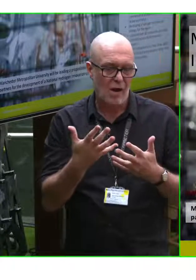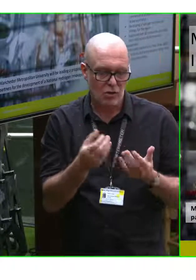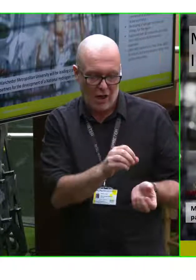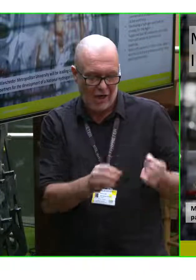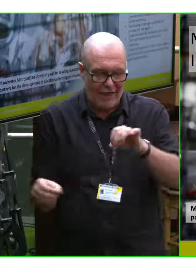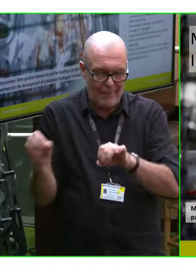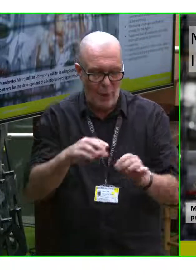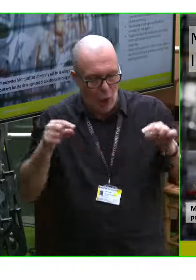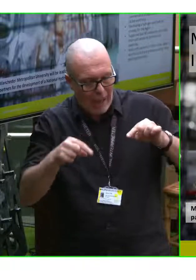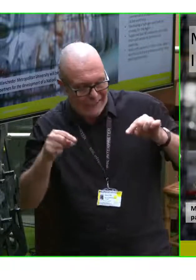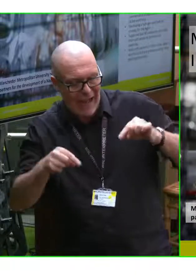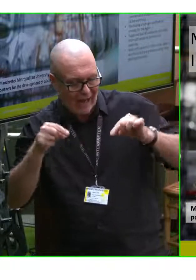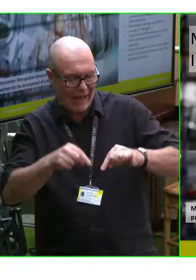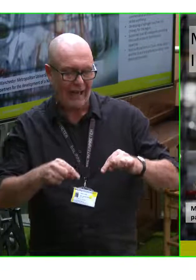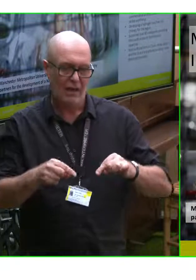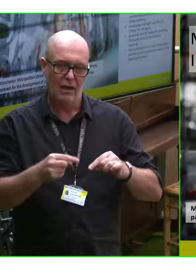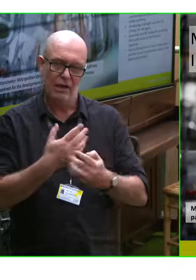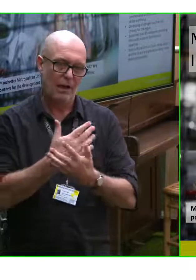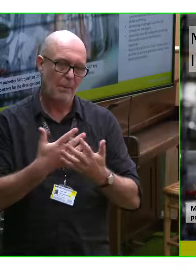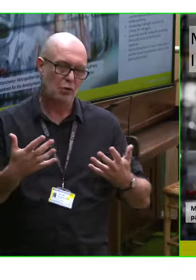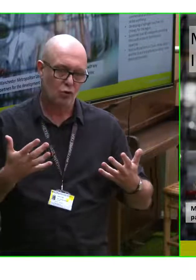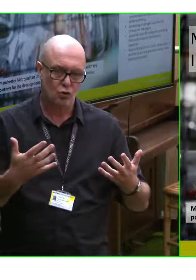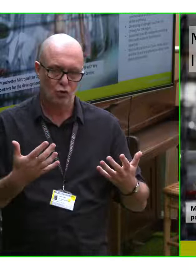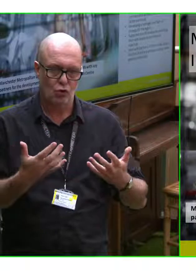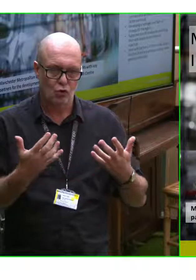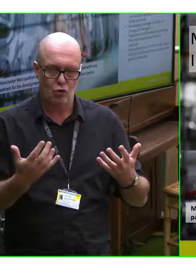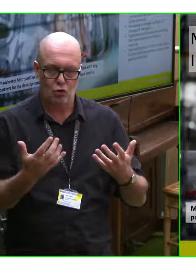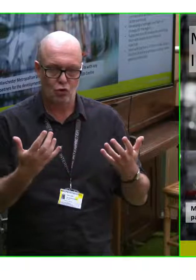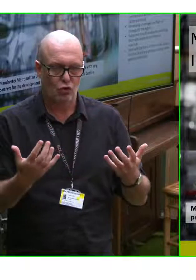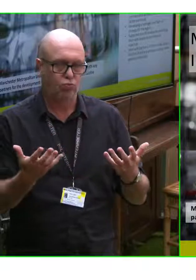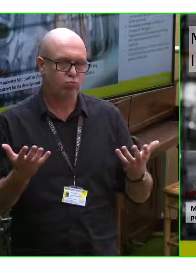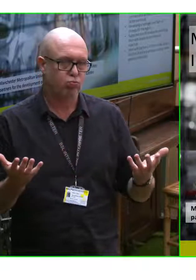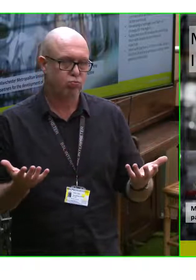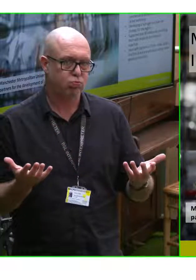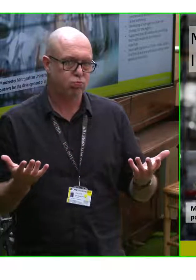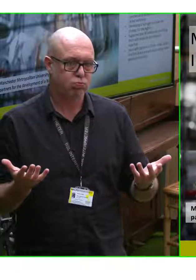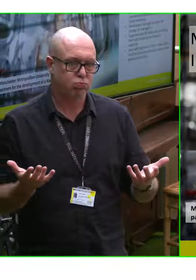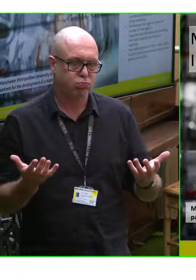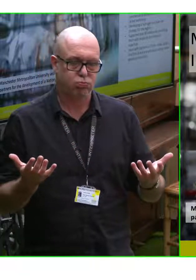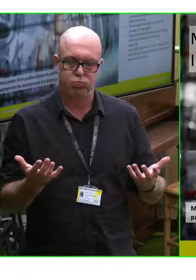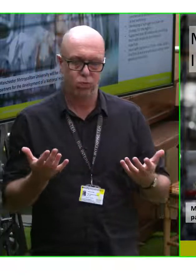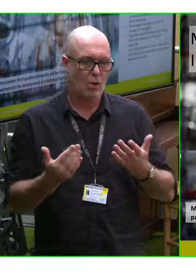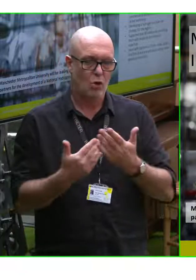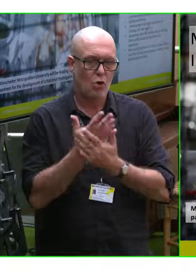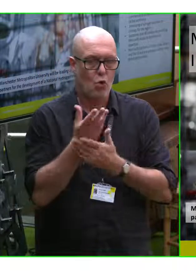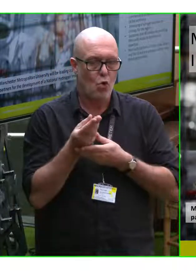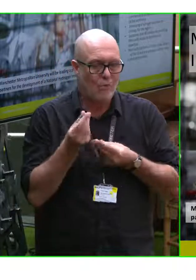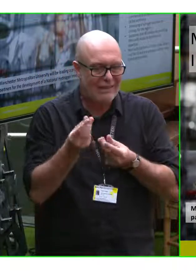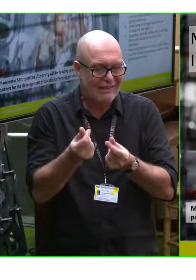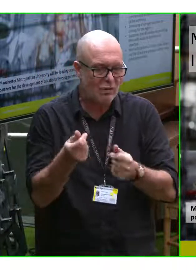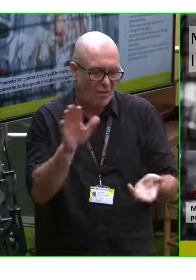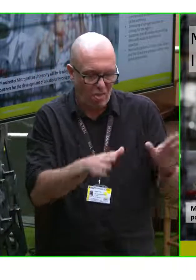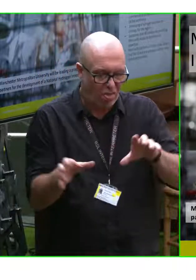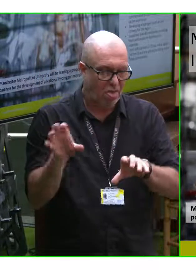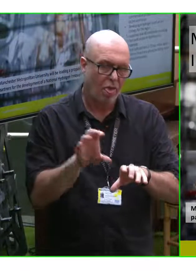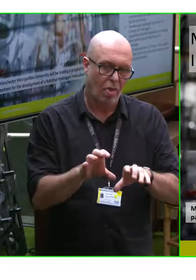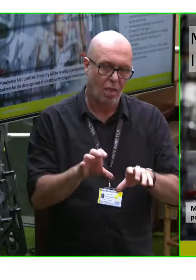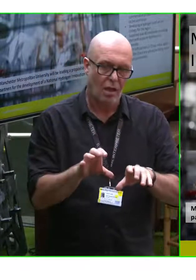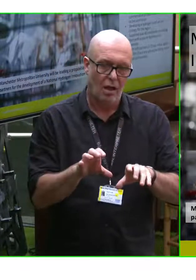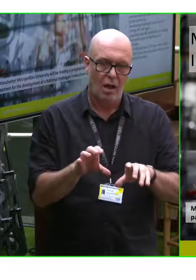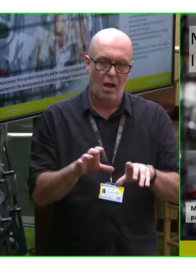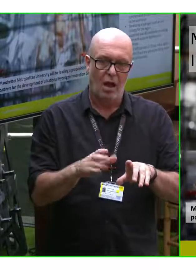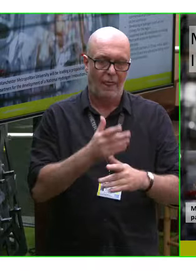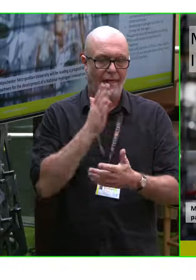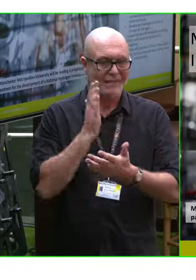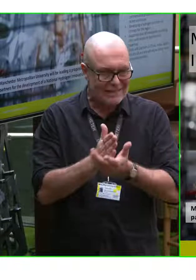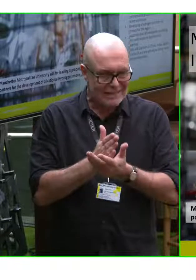attack? How much will they withstand trying to develop new materials? The existing technology is full